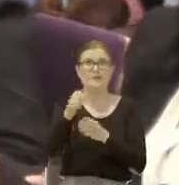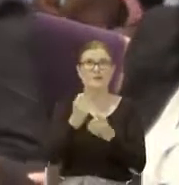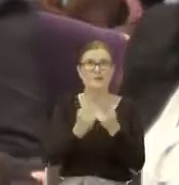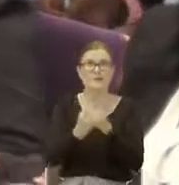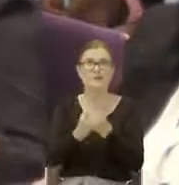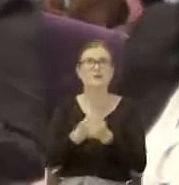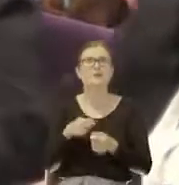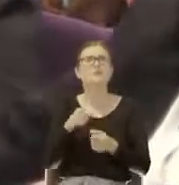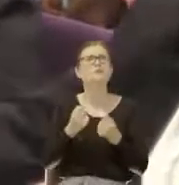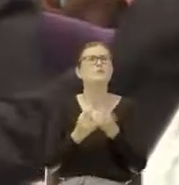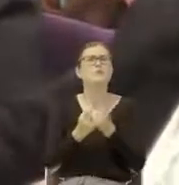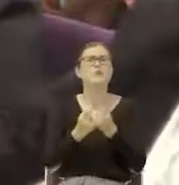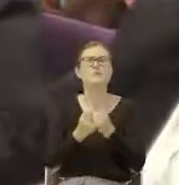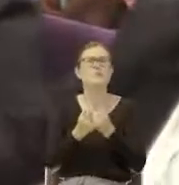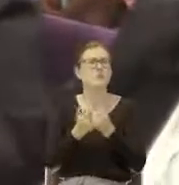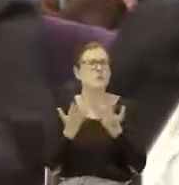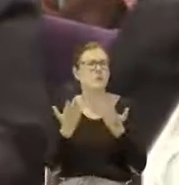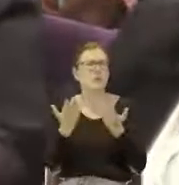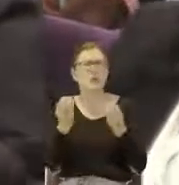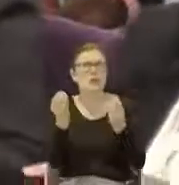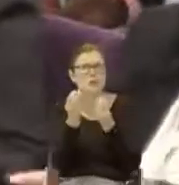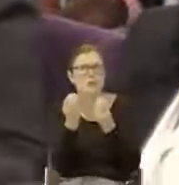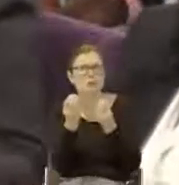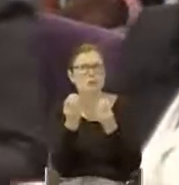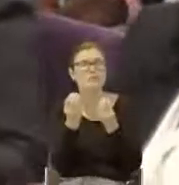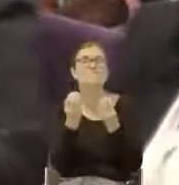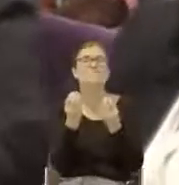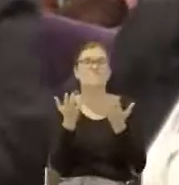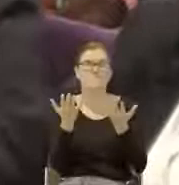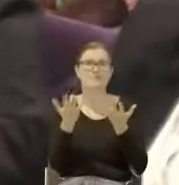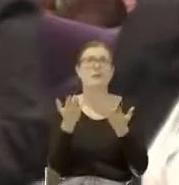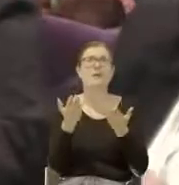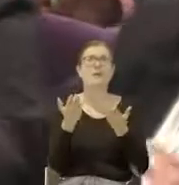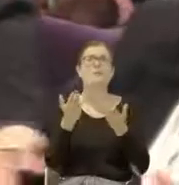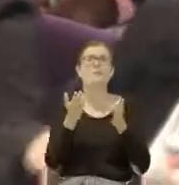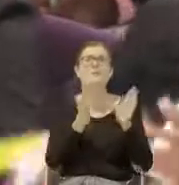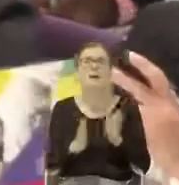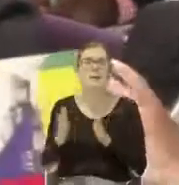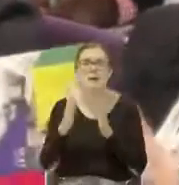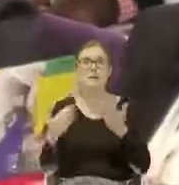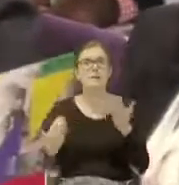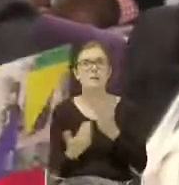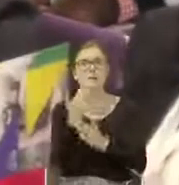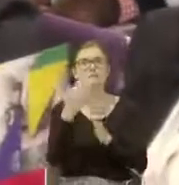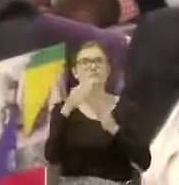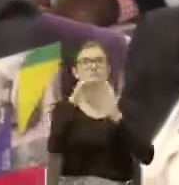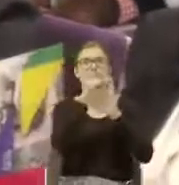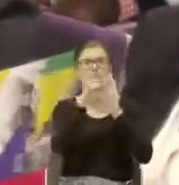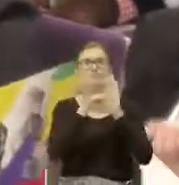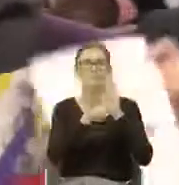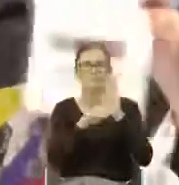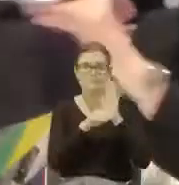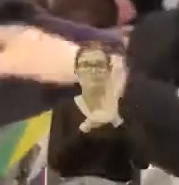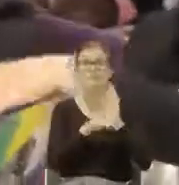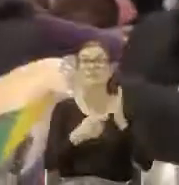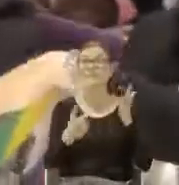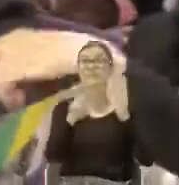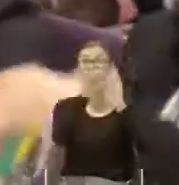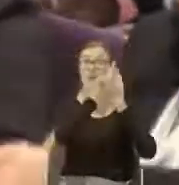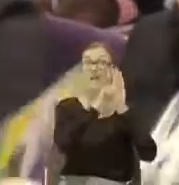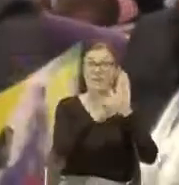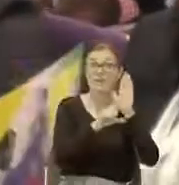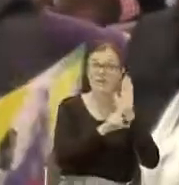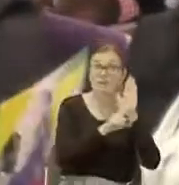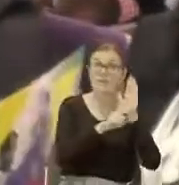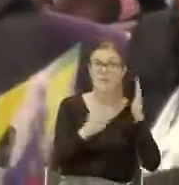frameworks, accompanied by resources, of course. For now, it is still a tall order to receive